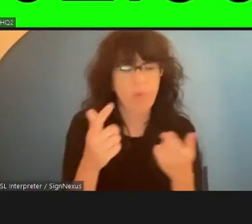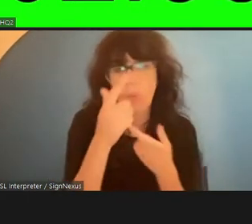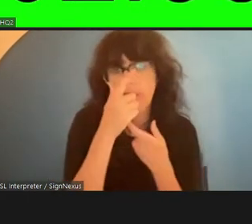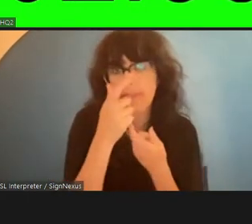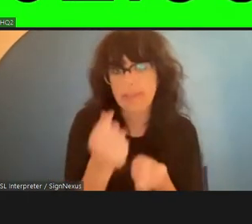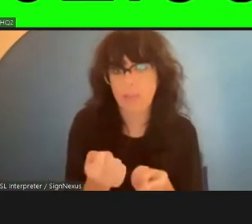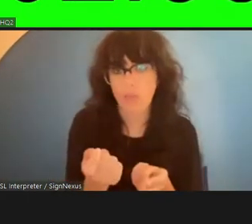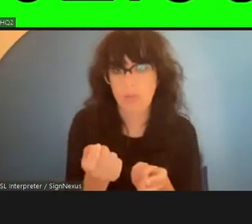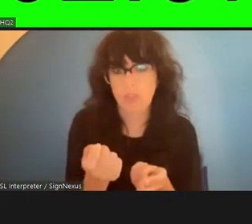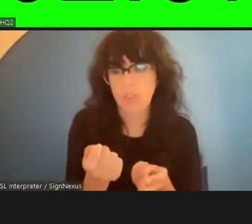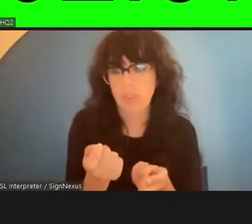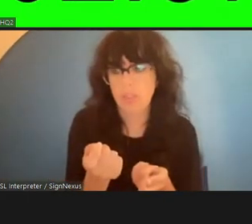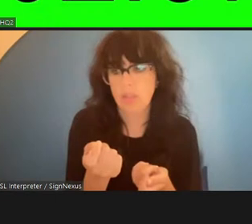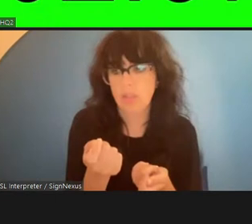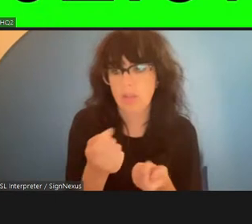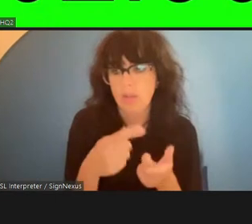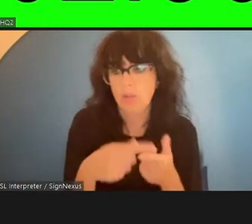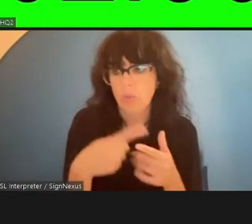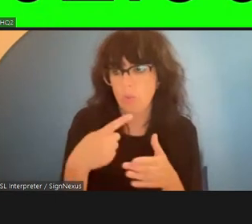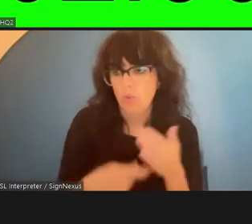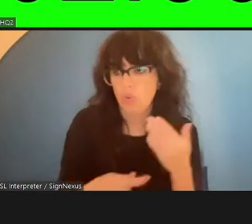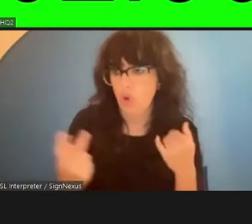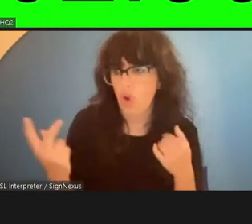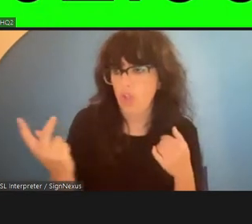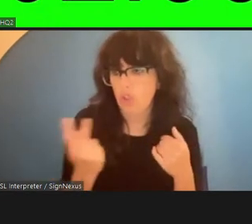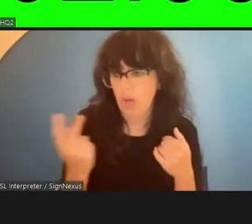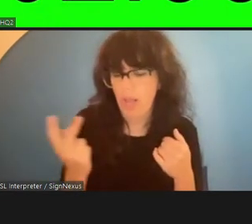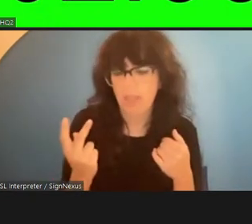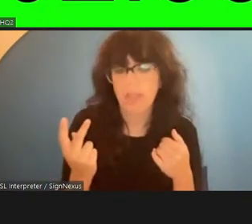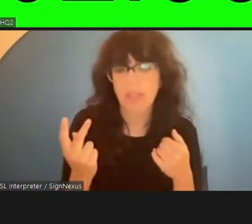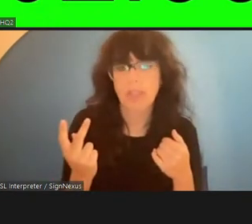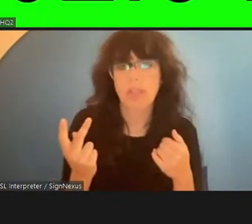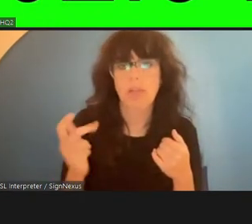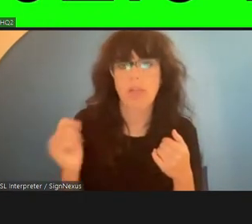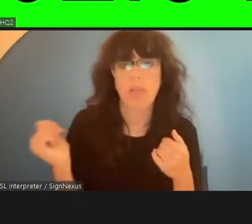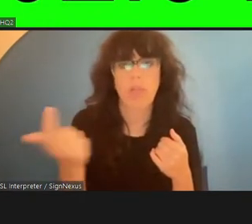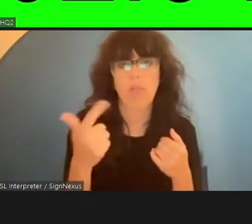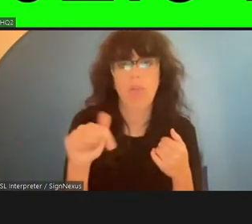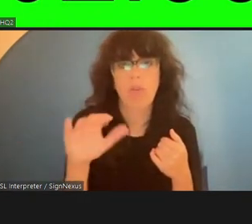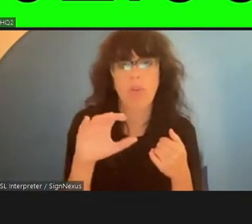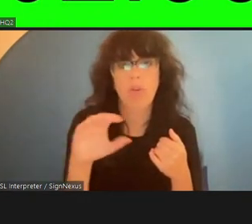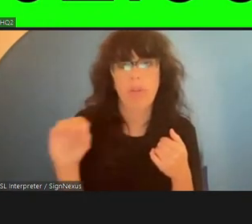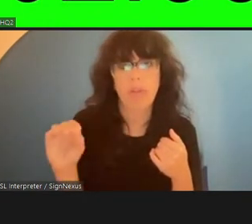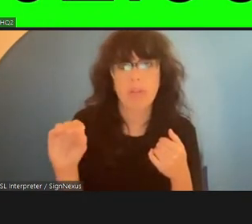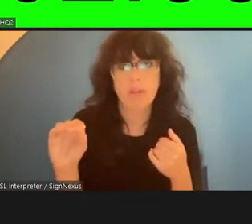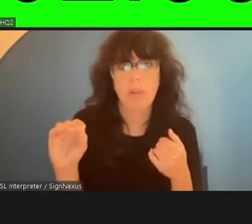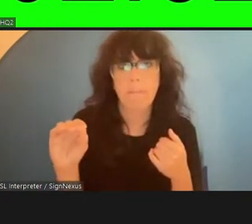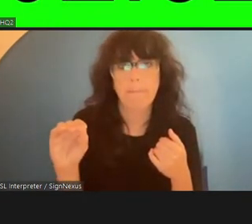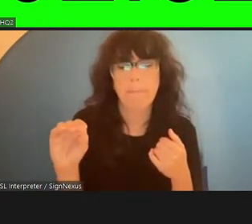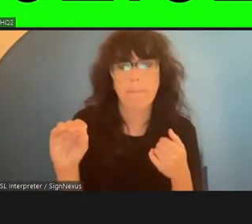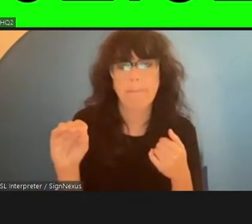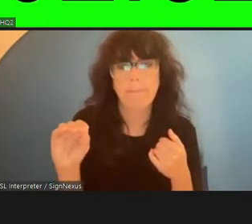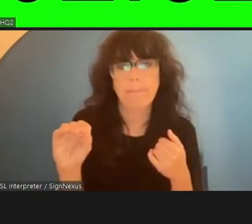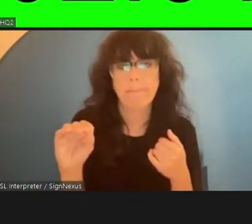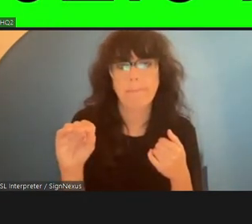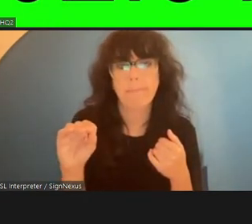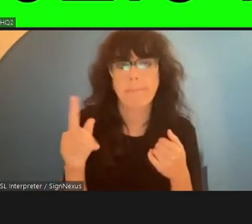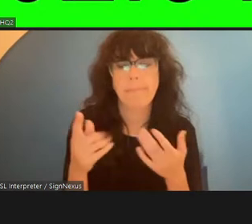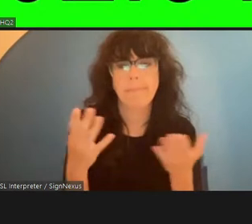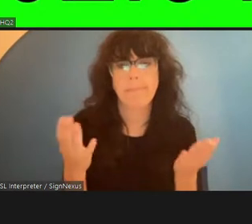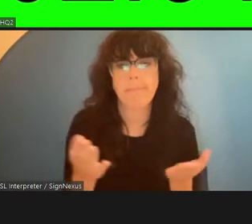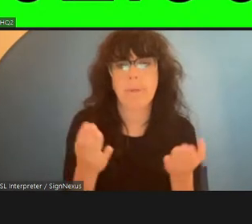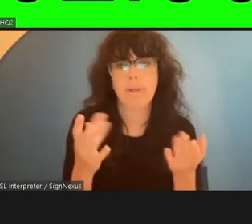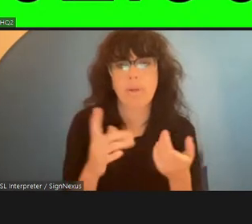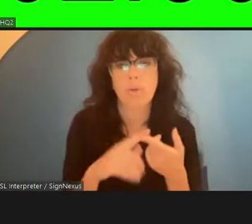us uber company safe company all these app companies take more commission from us he also make money